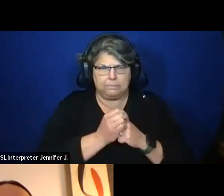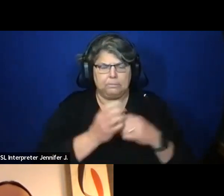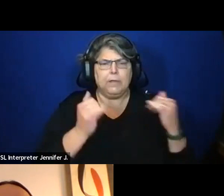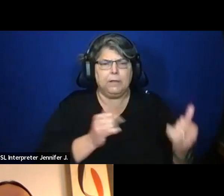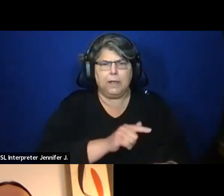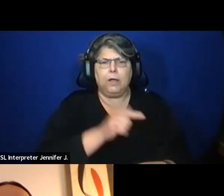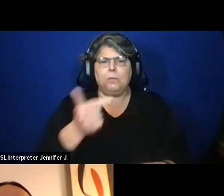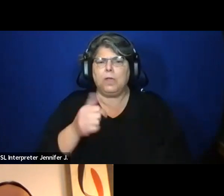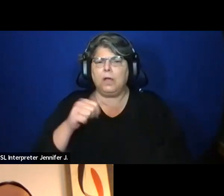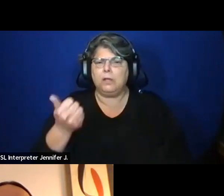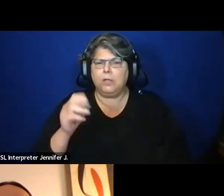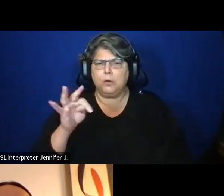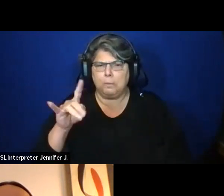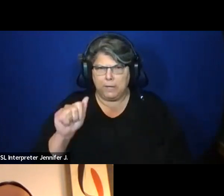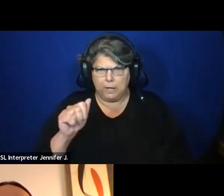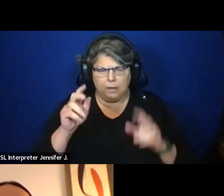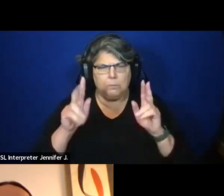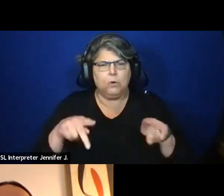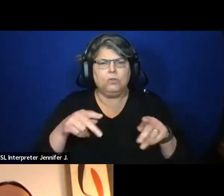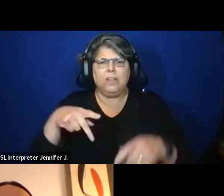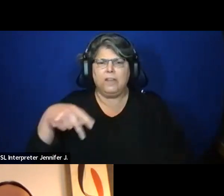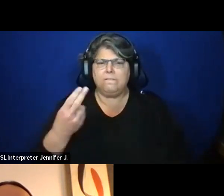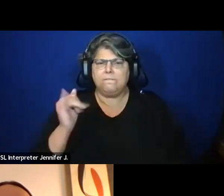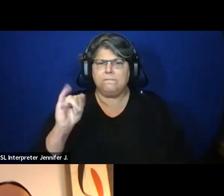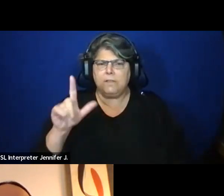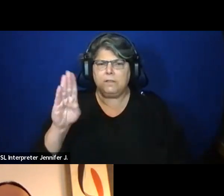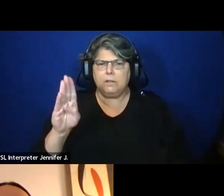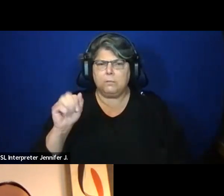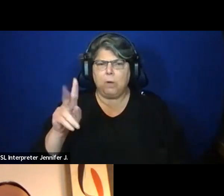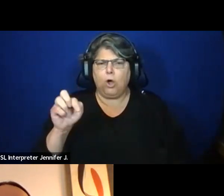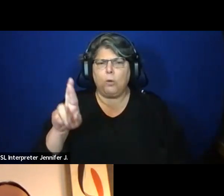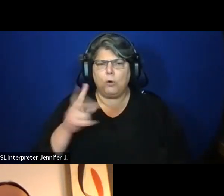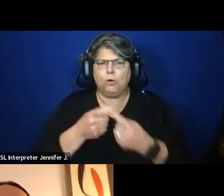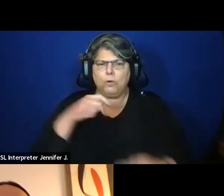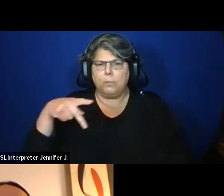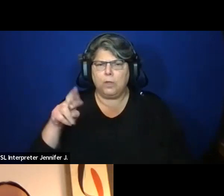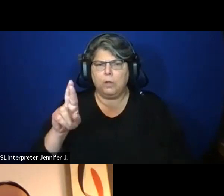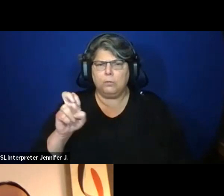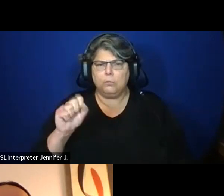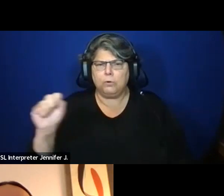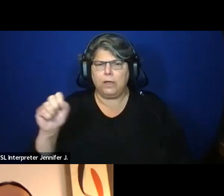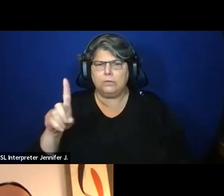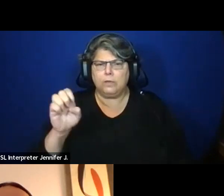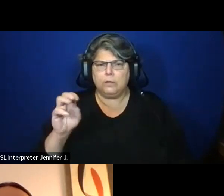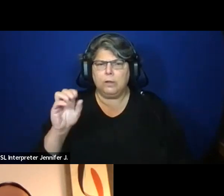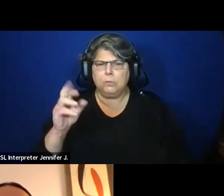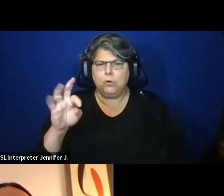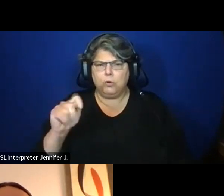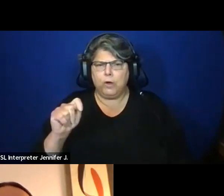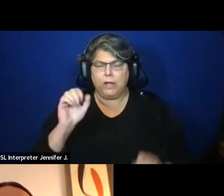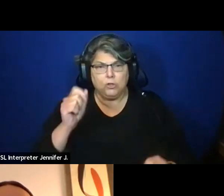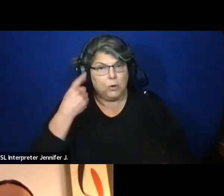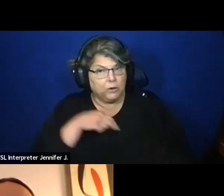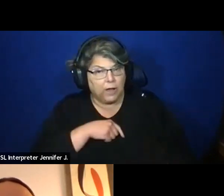one of our media partners, Phil Barber from the Press Democrat. Phil, can you hear us? Yes, can you hear me? Yes, thank